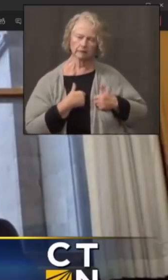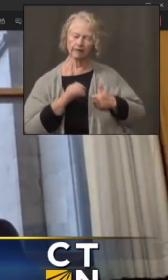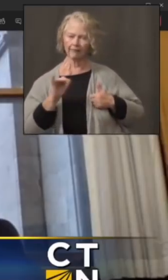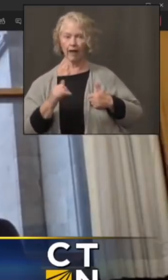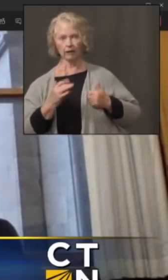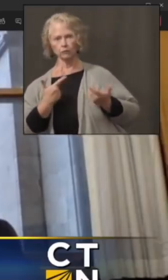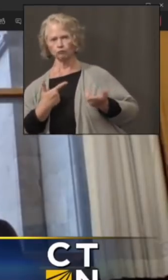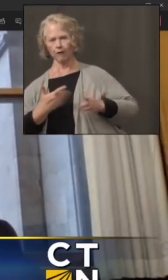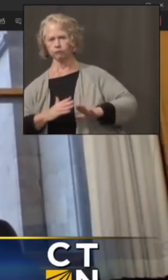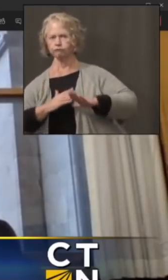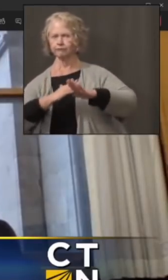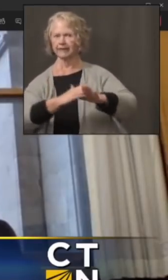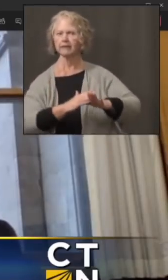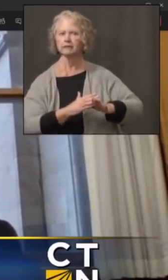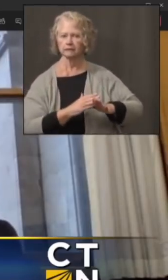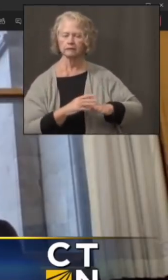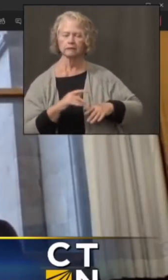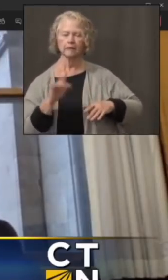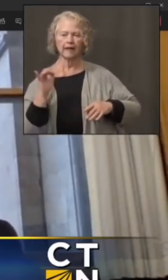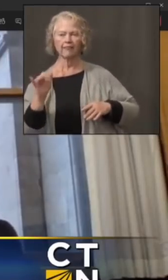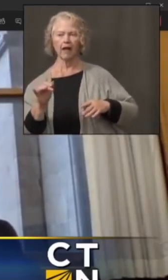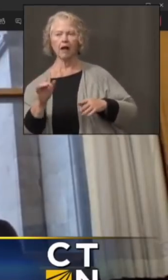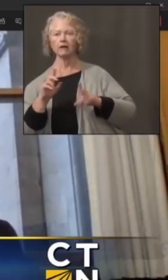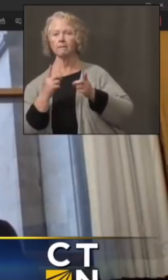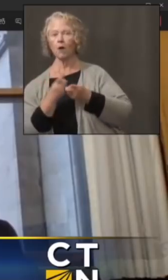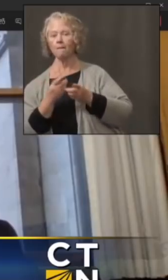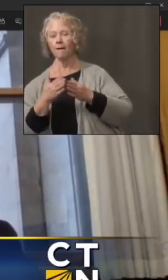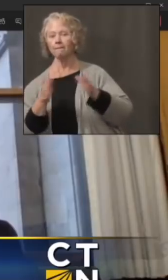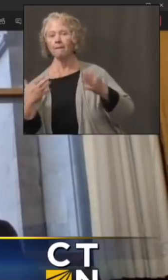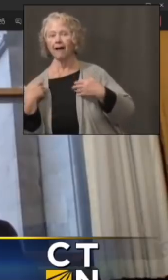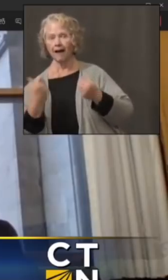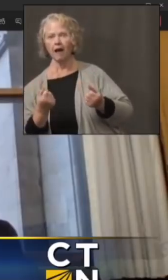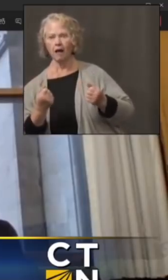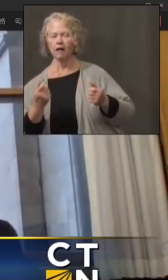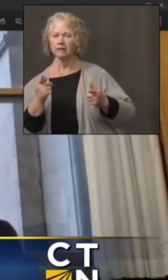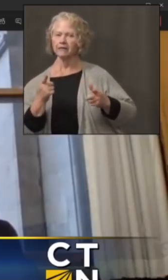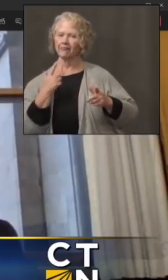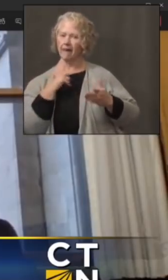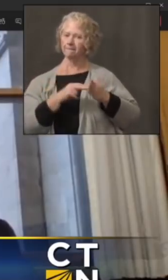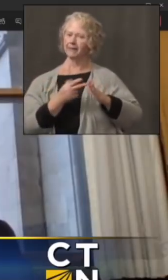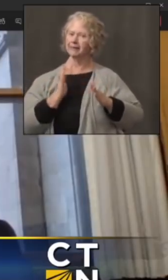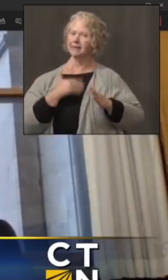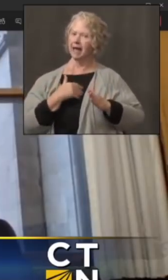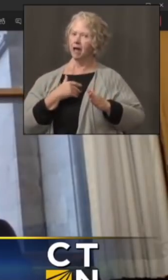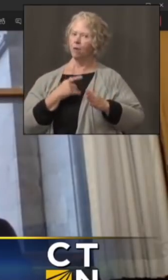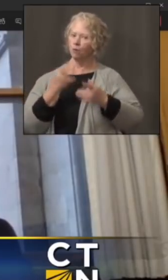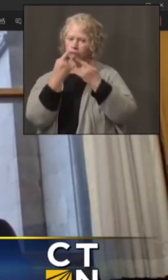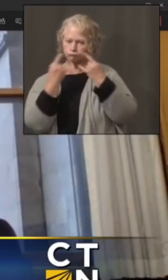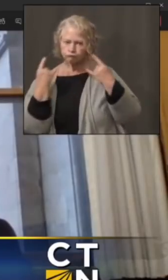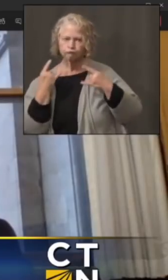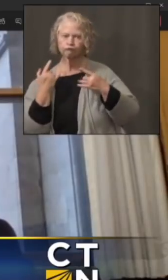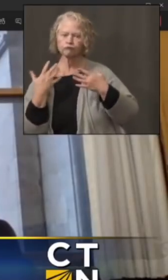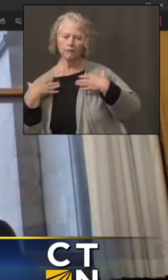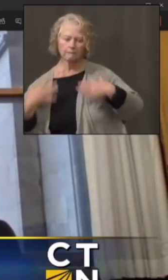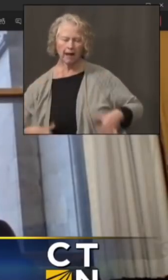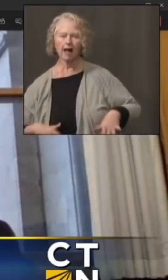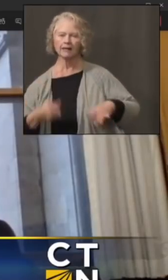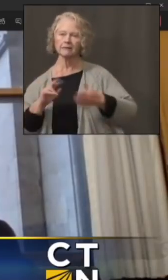our team at DPH reminds us that that's kind of a win, right? That's a sign that the PPE is working, the infection control procedures are being